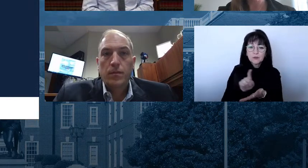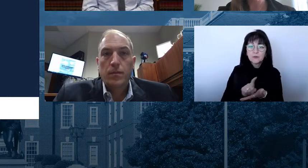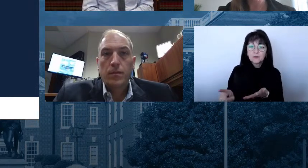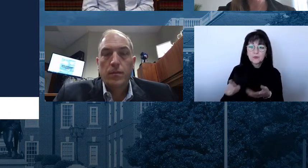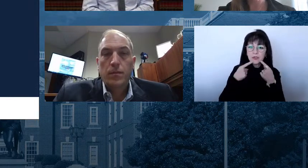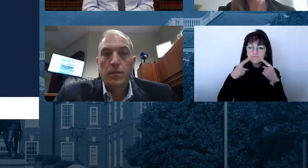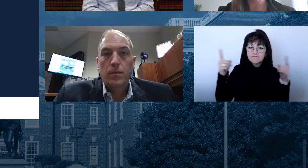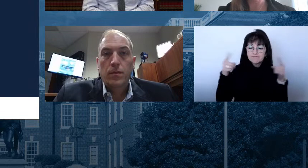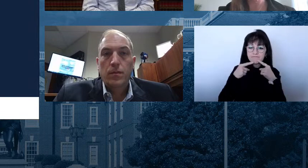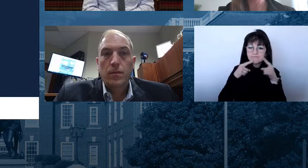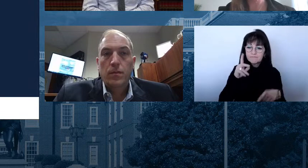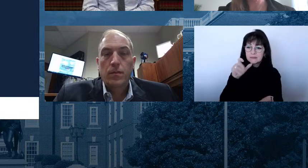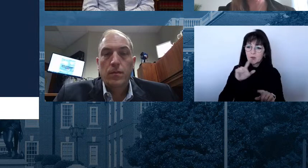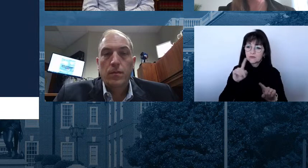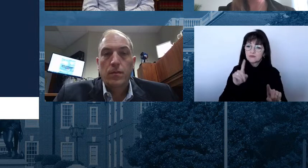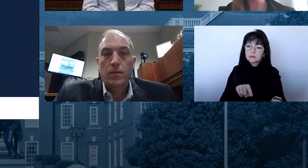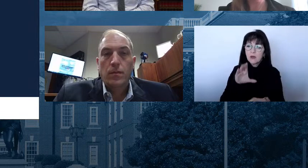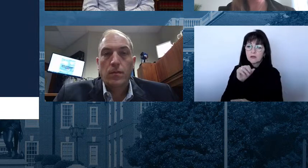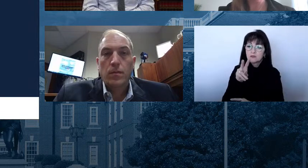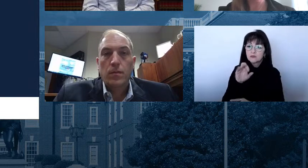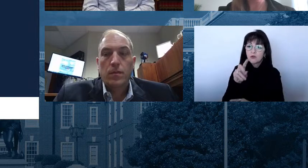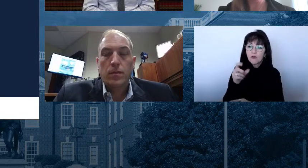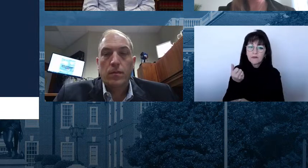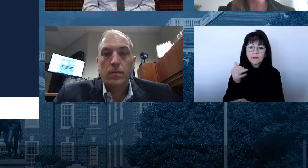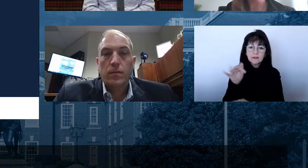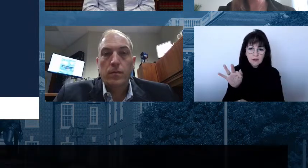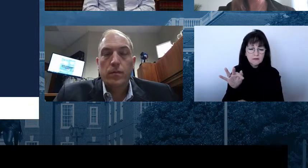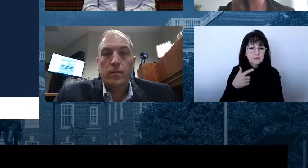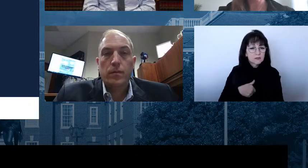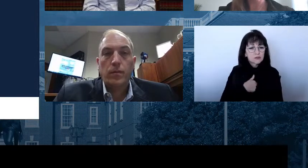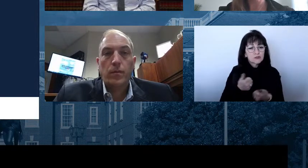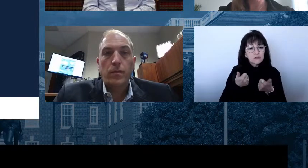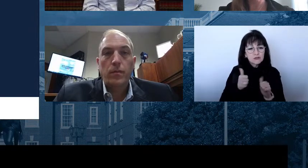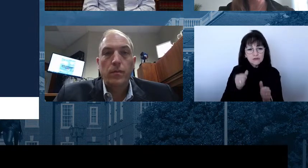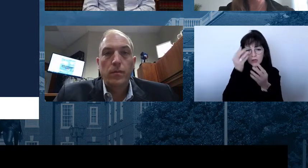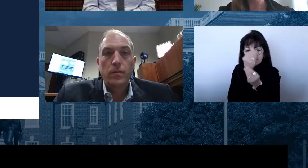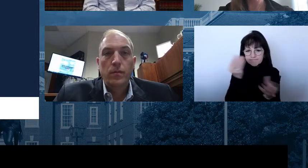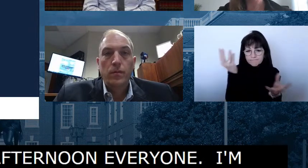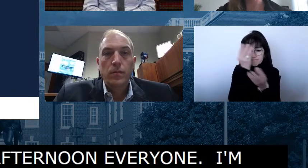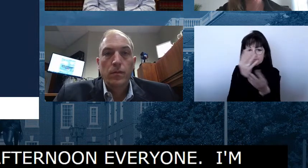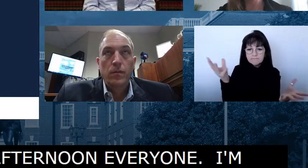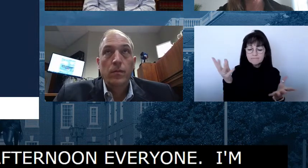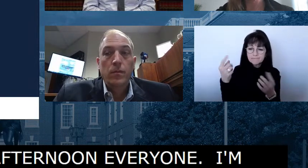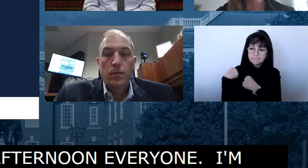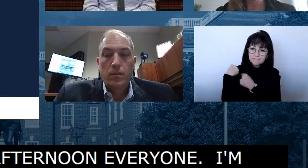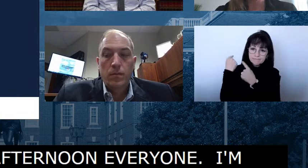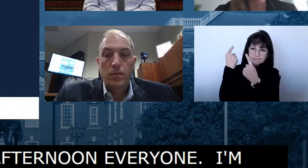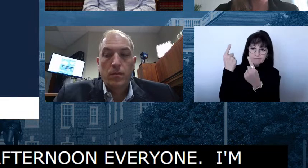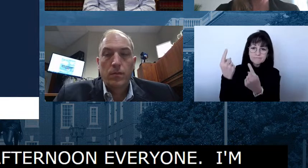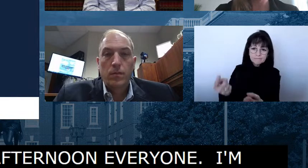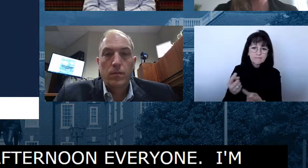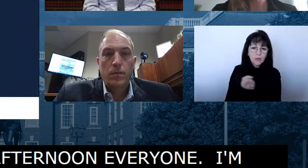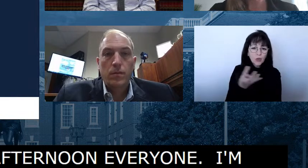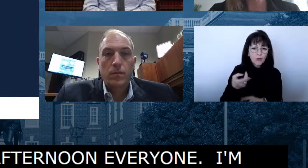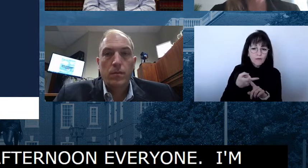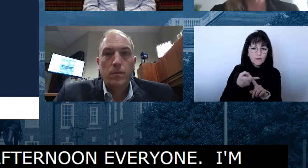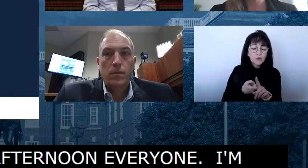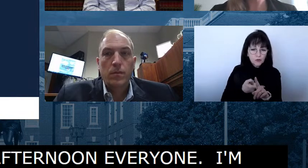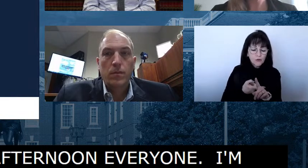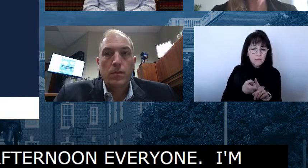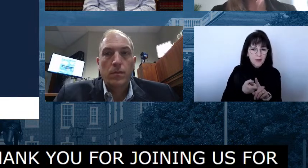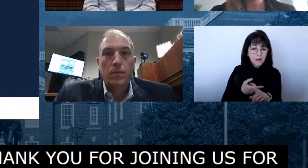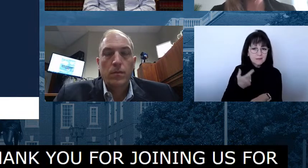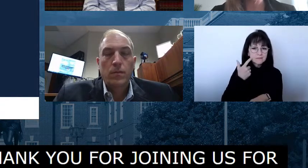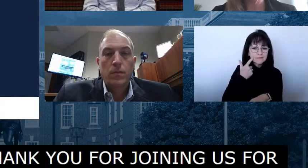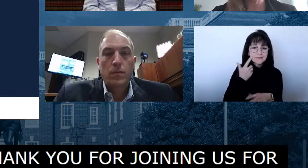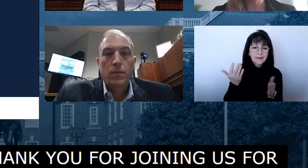to COVID-19, our update that we try to give you each week, particularly over the last couple months with the surge that we've